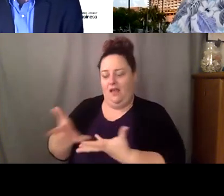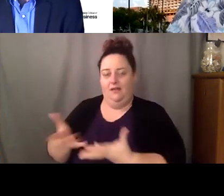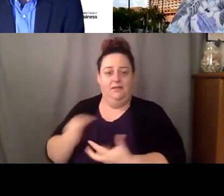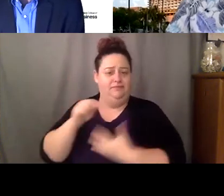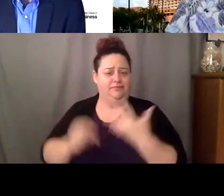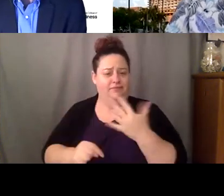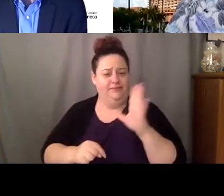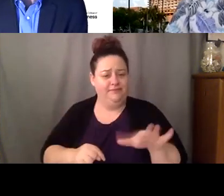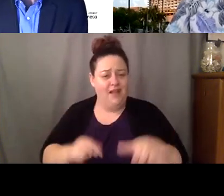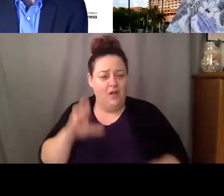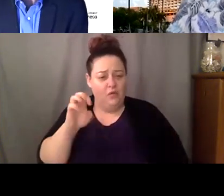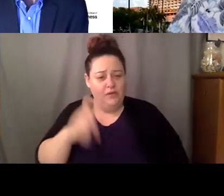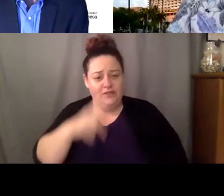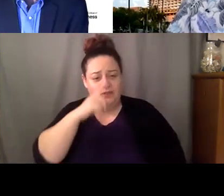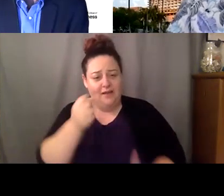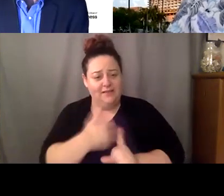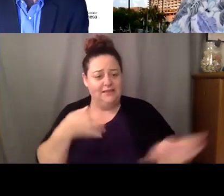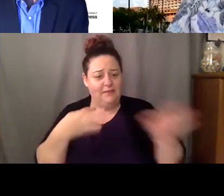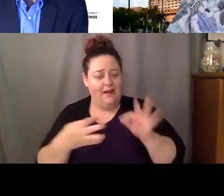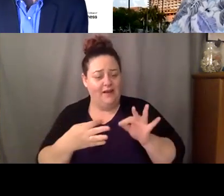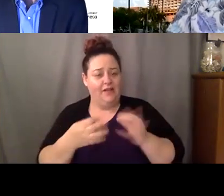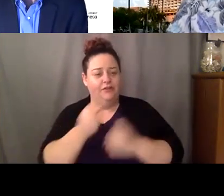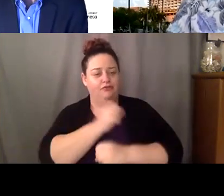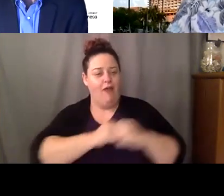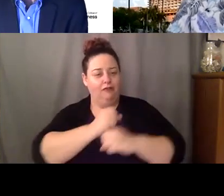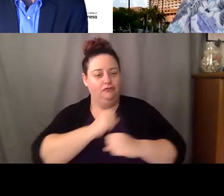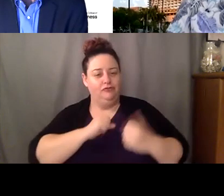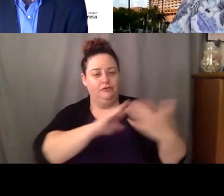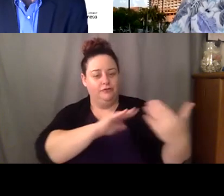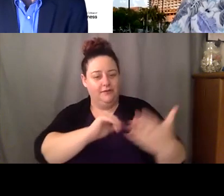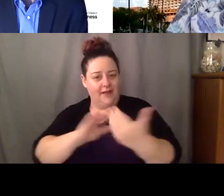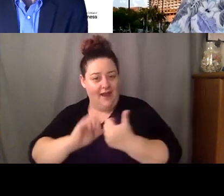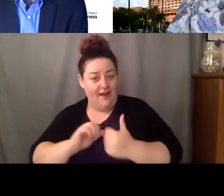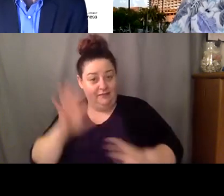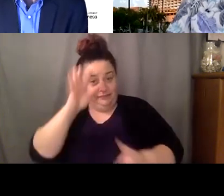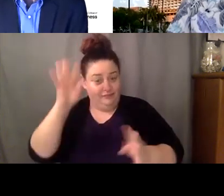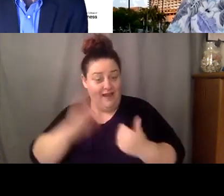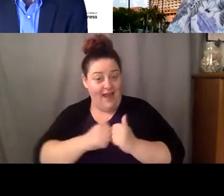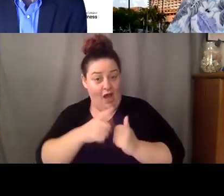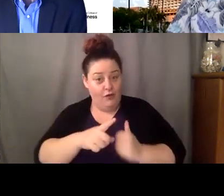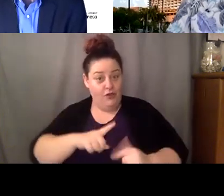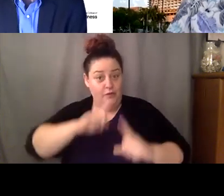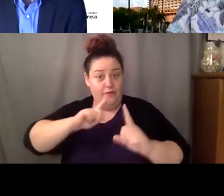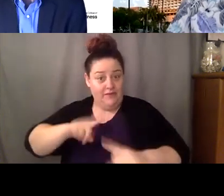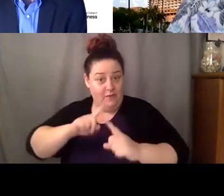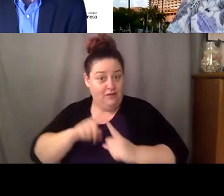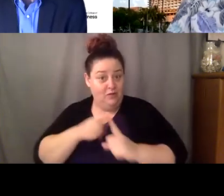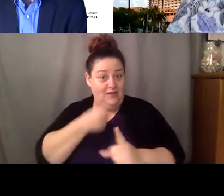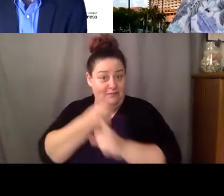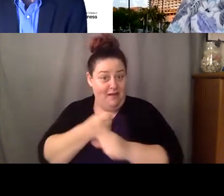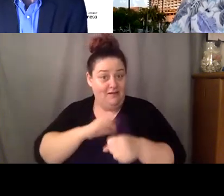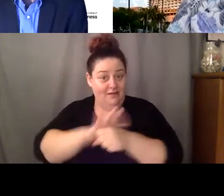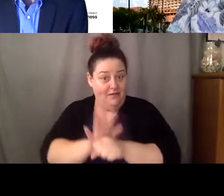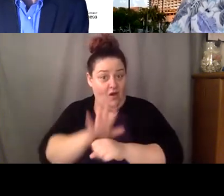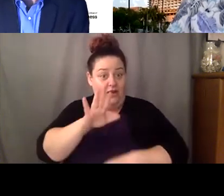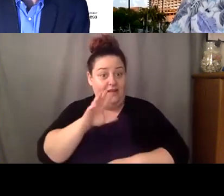talk a little bit about maybe some of the strategies or innovations that you've used to address sort of the impact of the pandemic on your property in